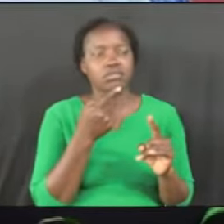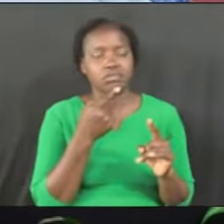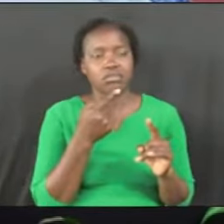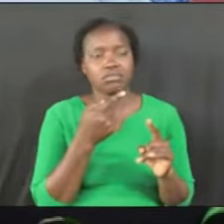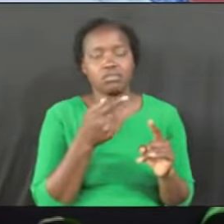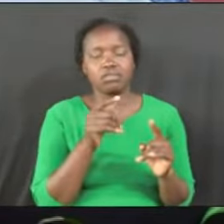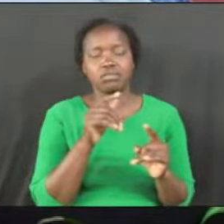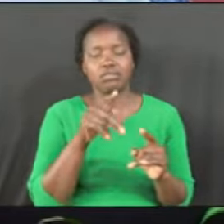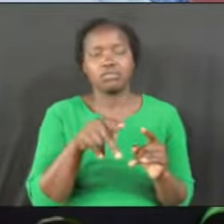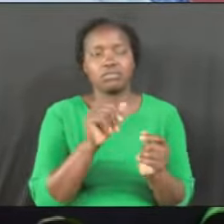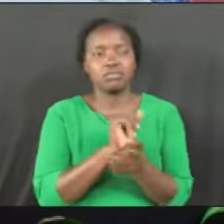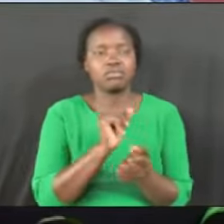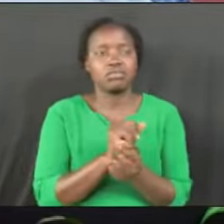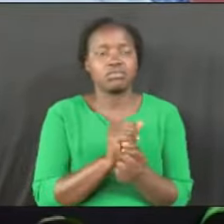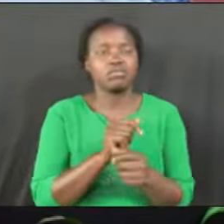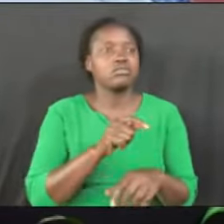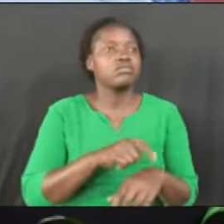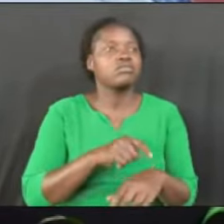the scholars say that